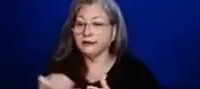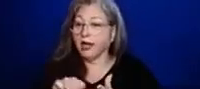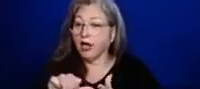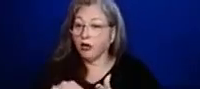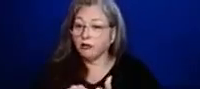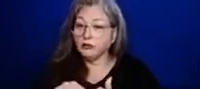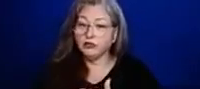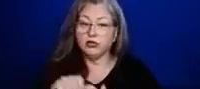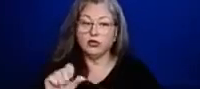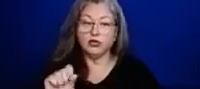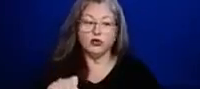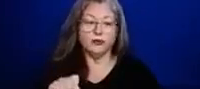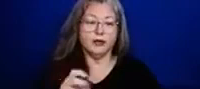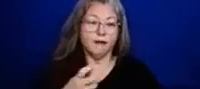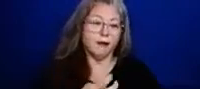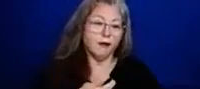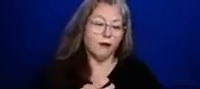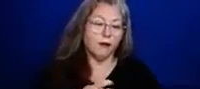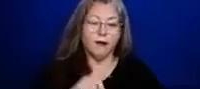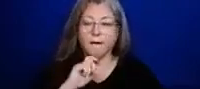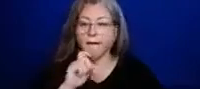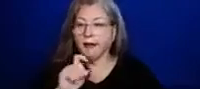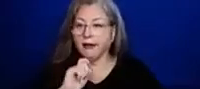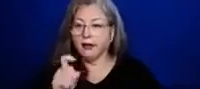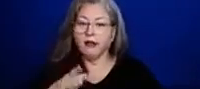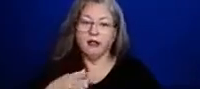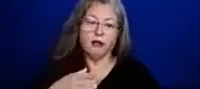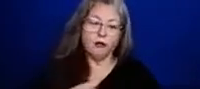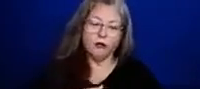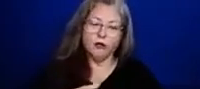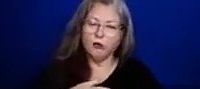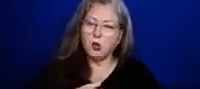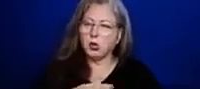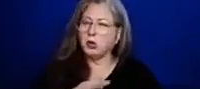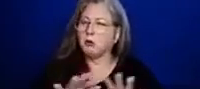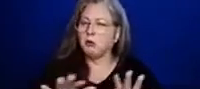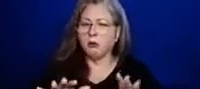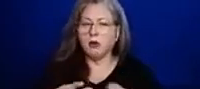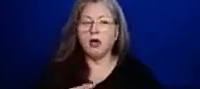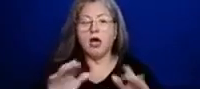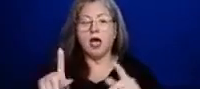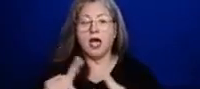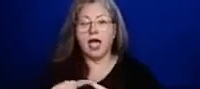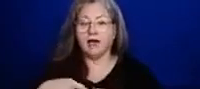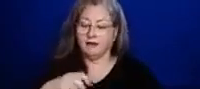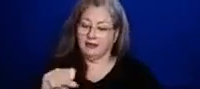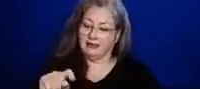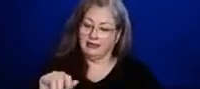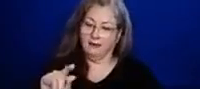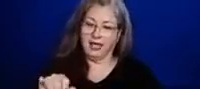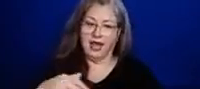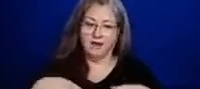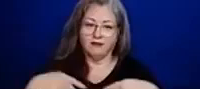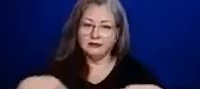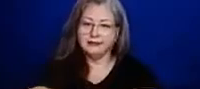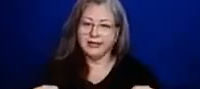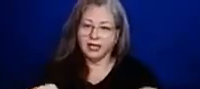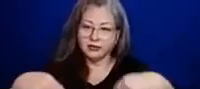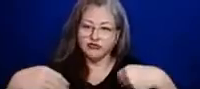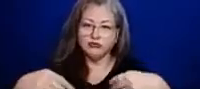be bone and metal and wood and et cetera. And then you have stamp that is silkscreen or